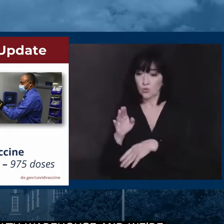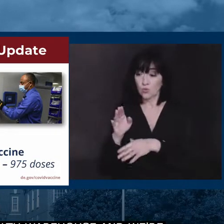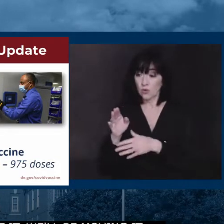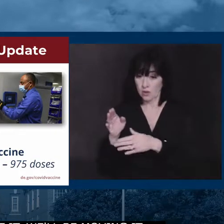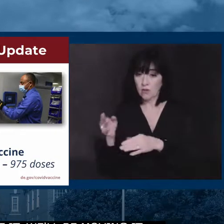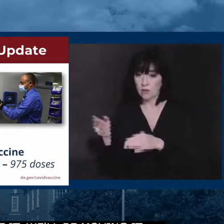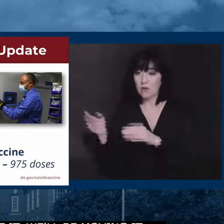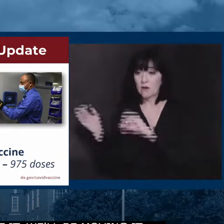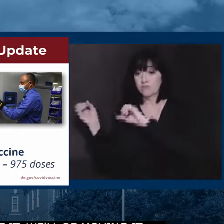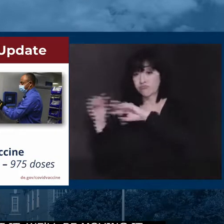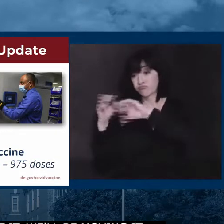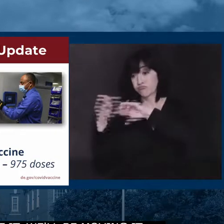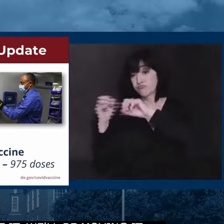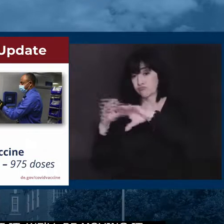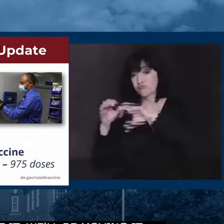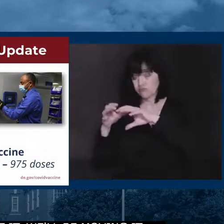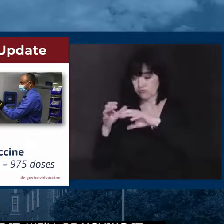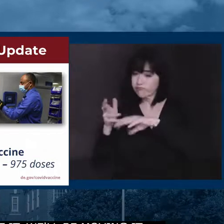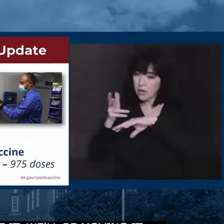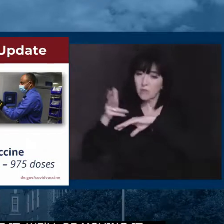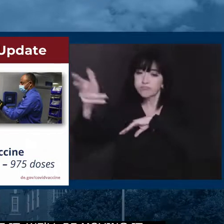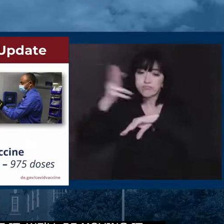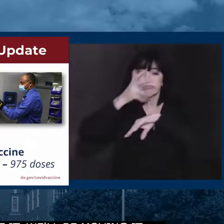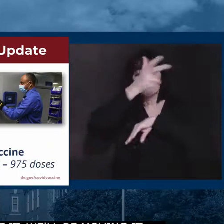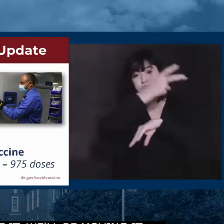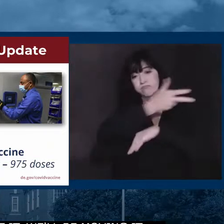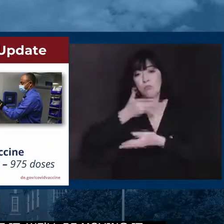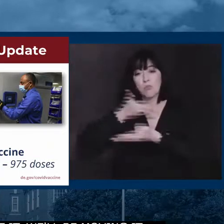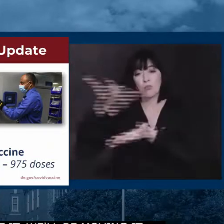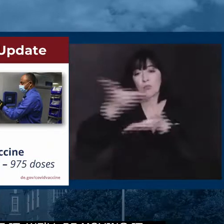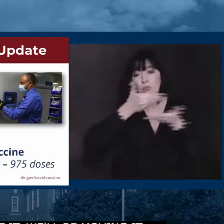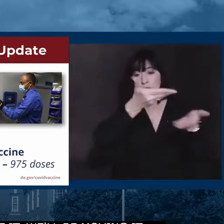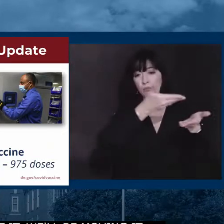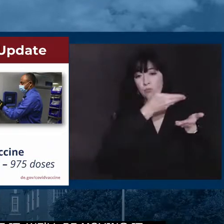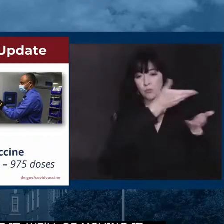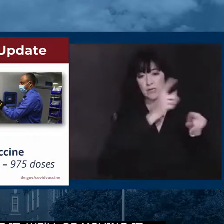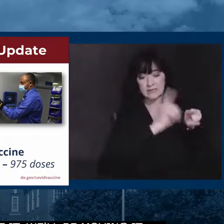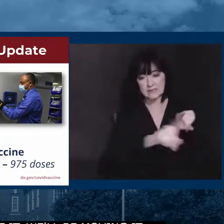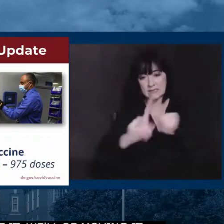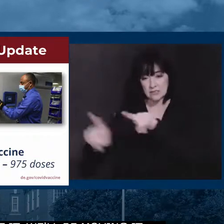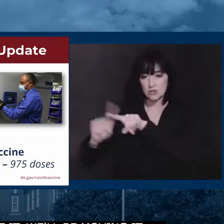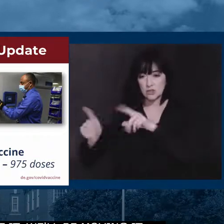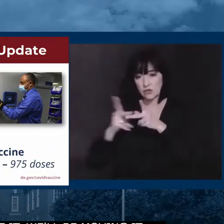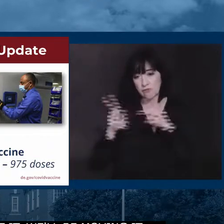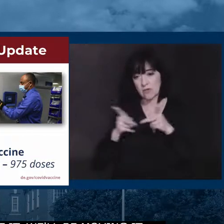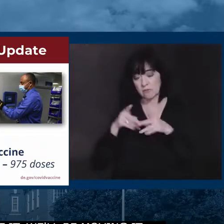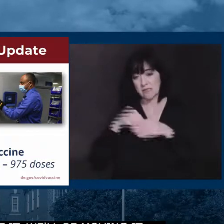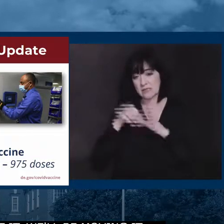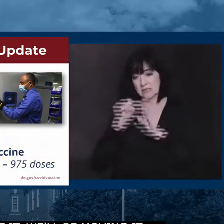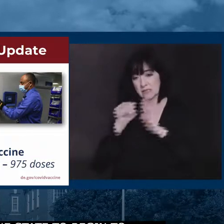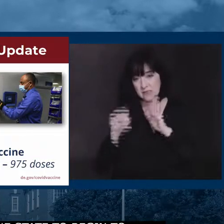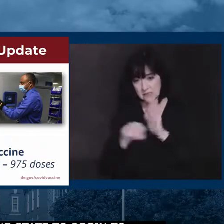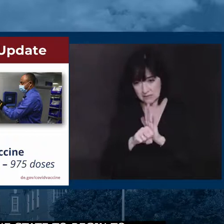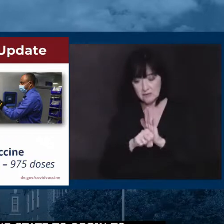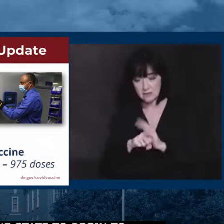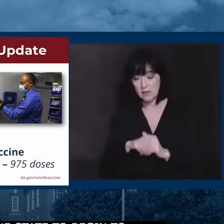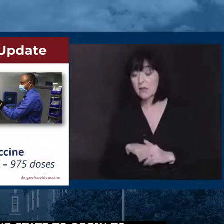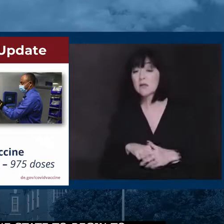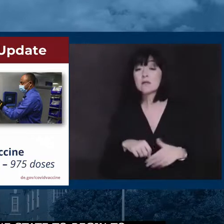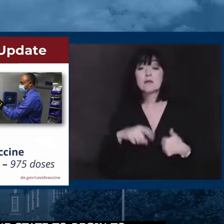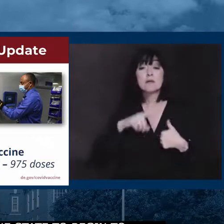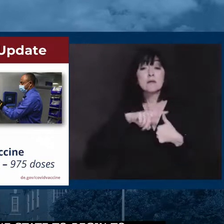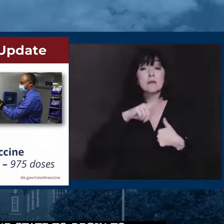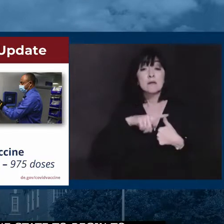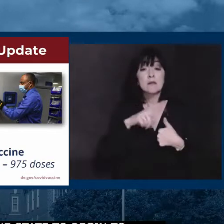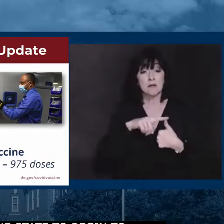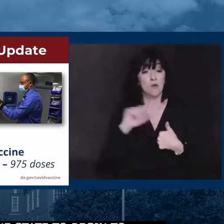health systems in the state to begin to administer their frontline health care workers and really